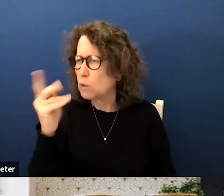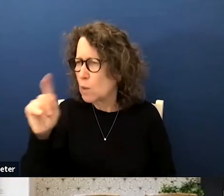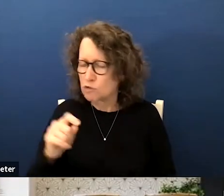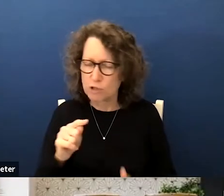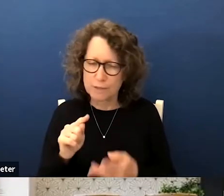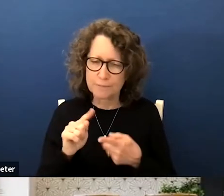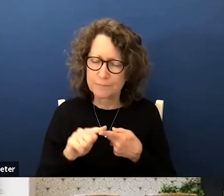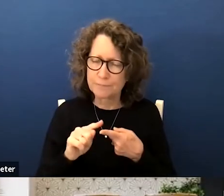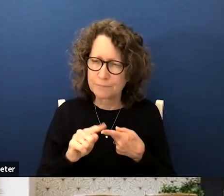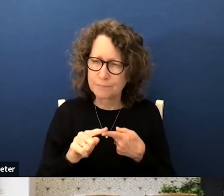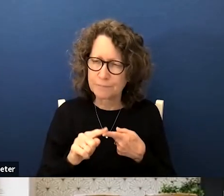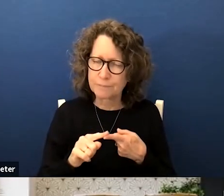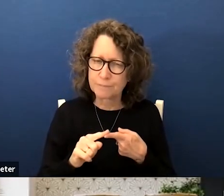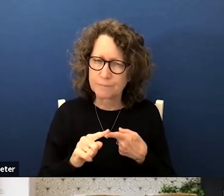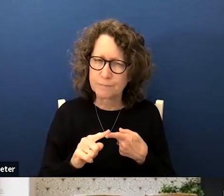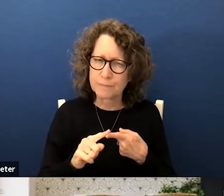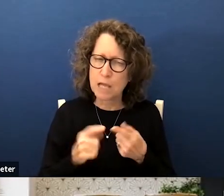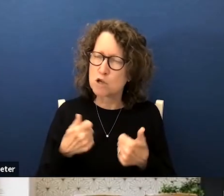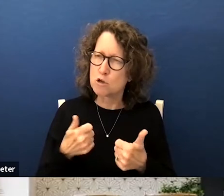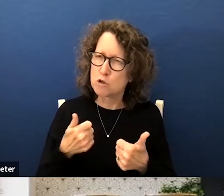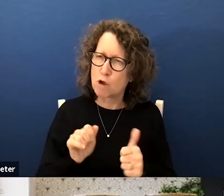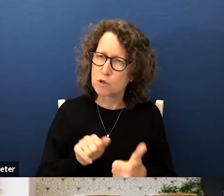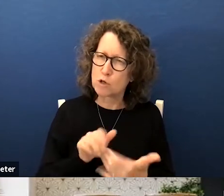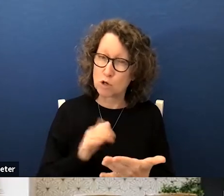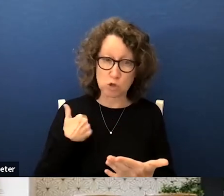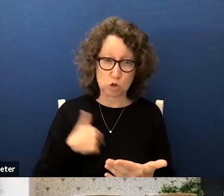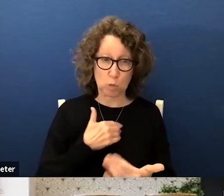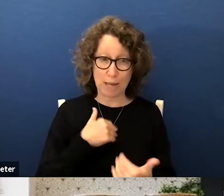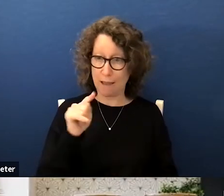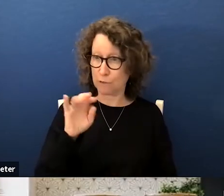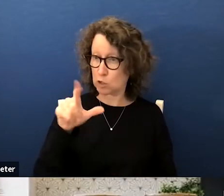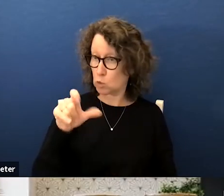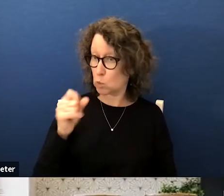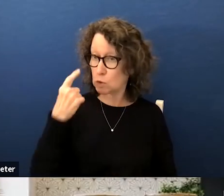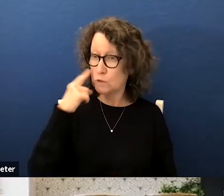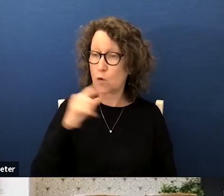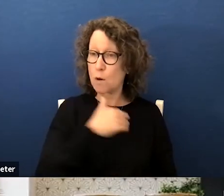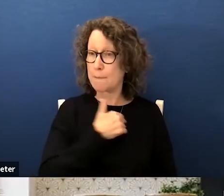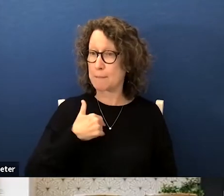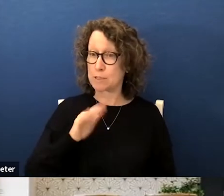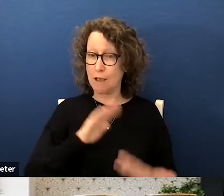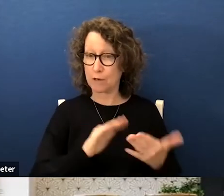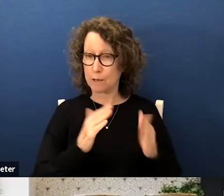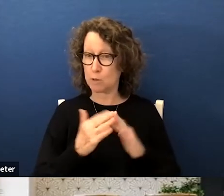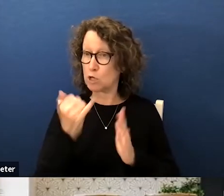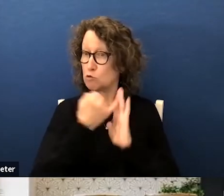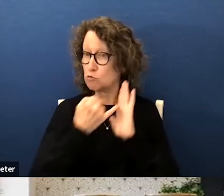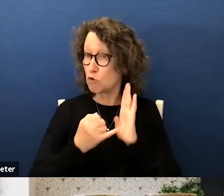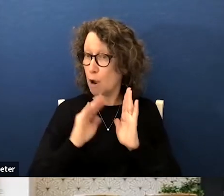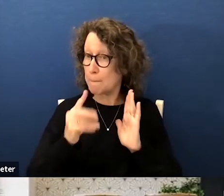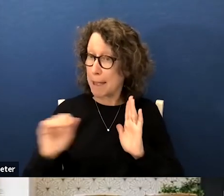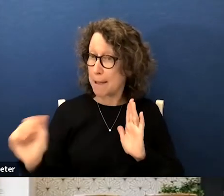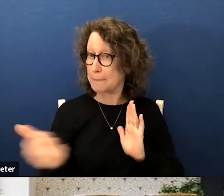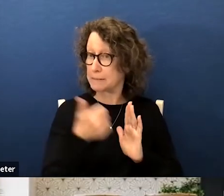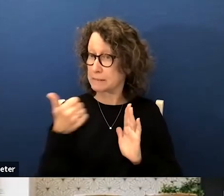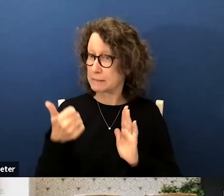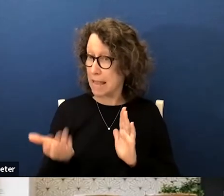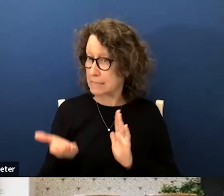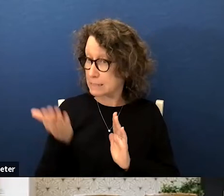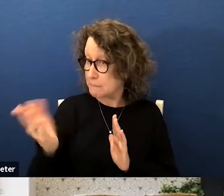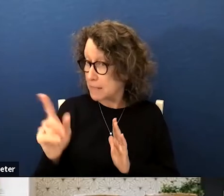speaking to or trying to address do we have tools for uh members of the community to draw maps of their own and submit